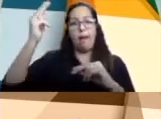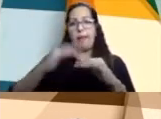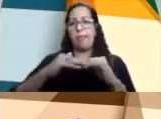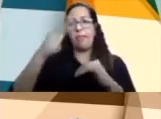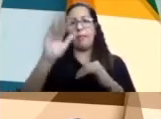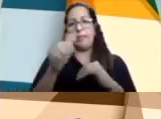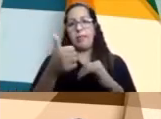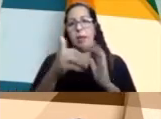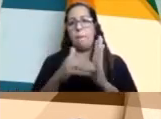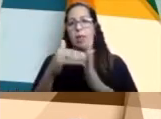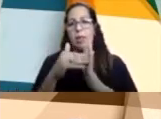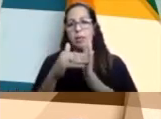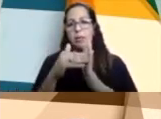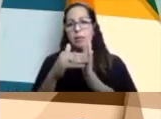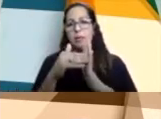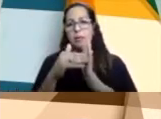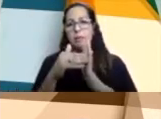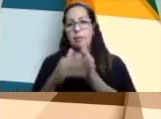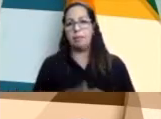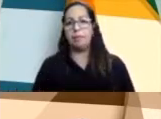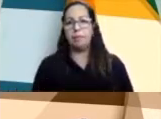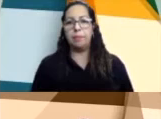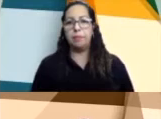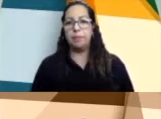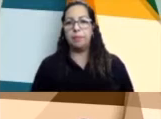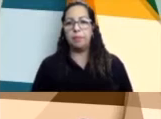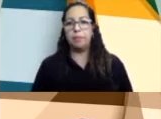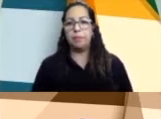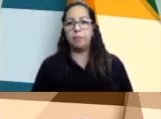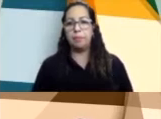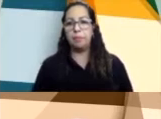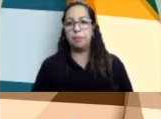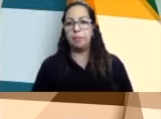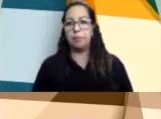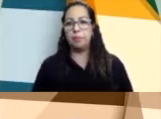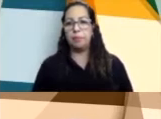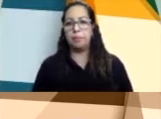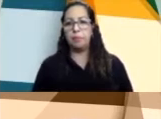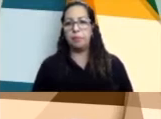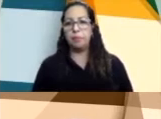millions. I'm gonna now